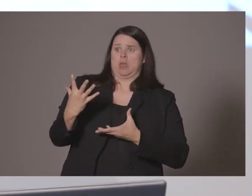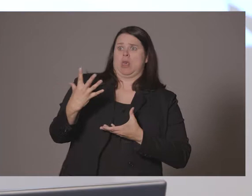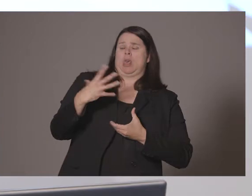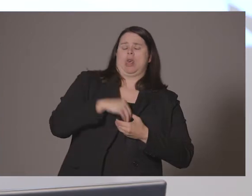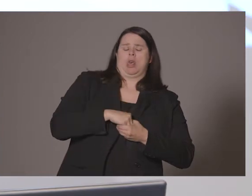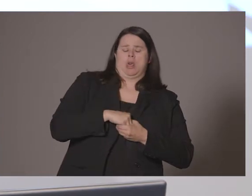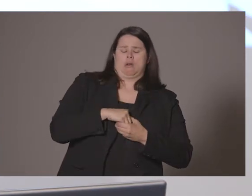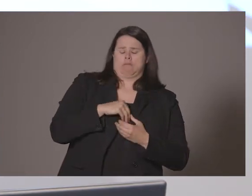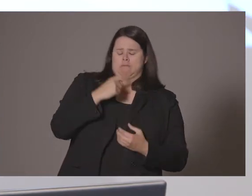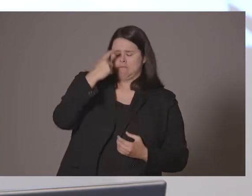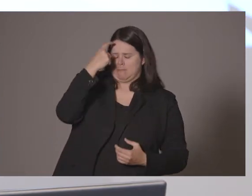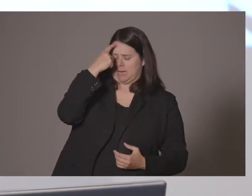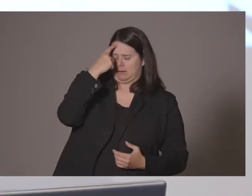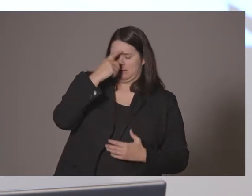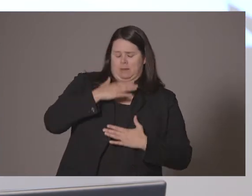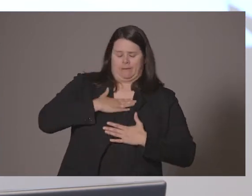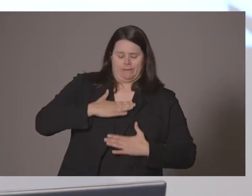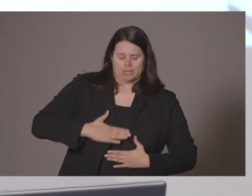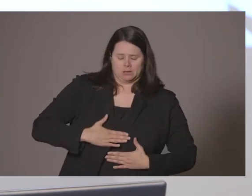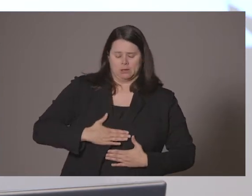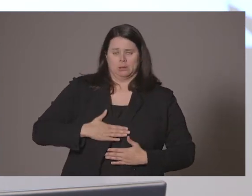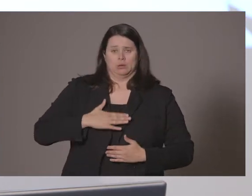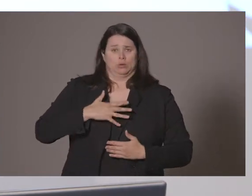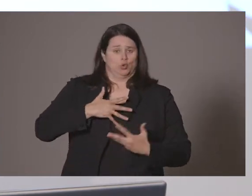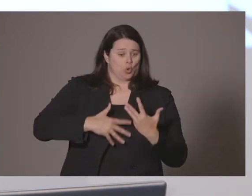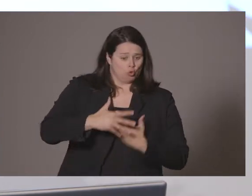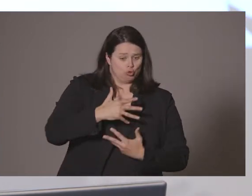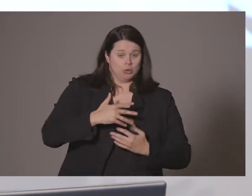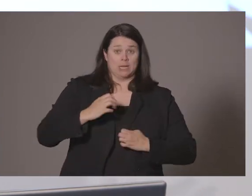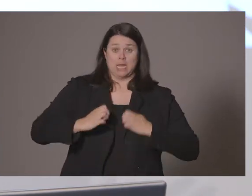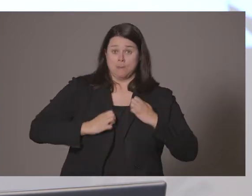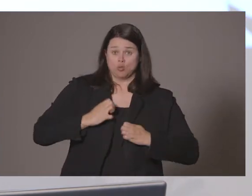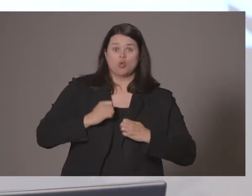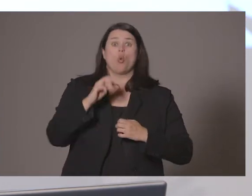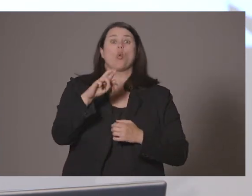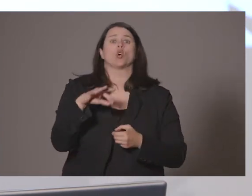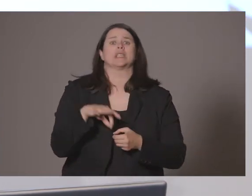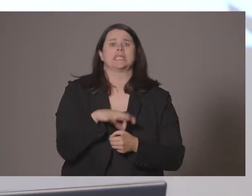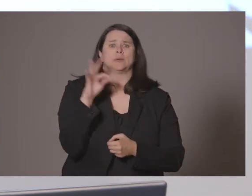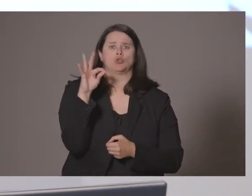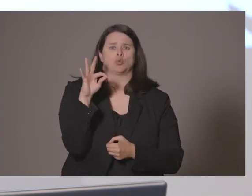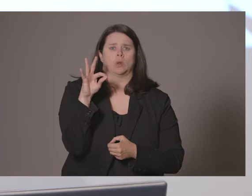individual's mental, physical, social, emotional, or spiritual well-being.